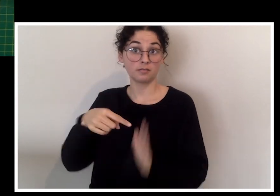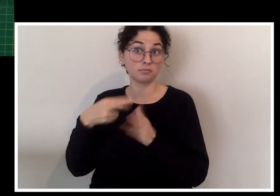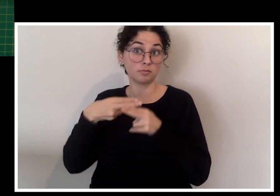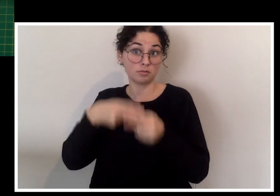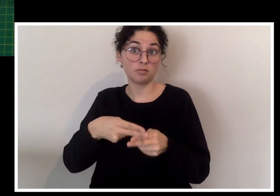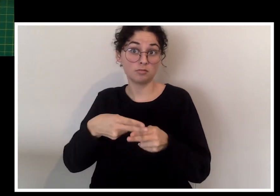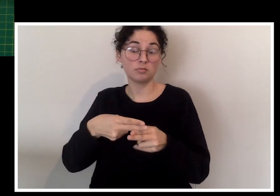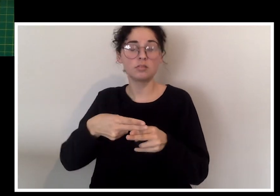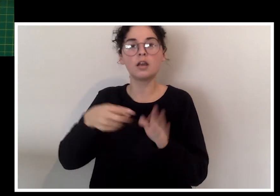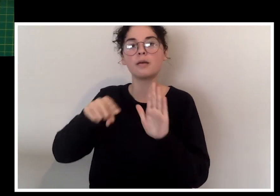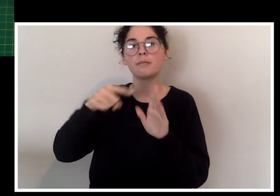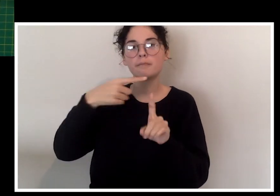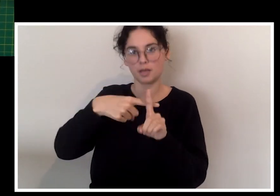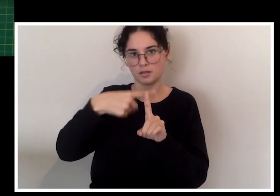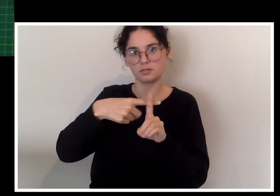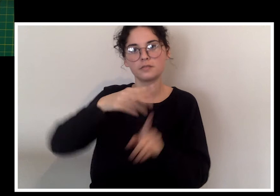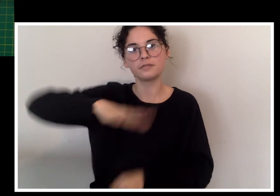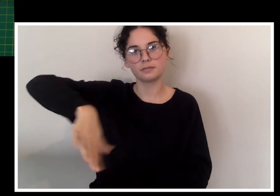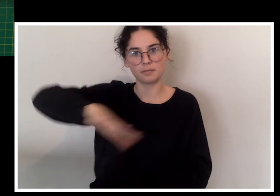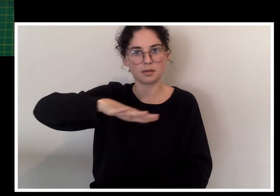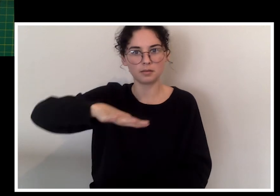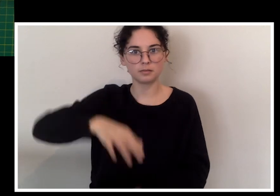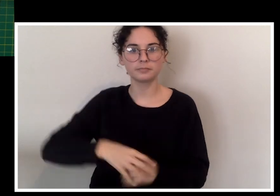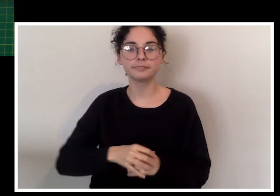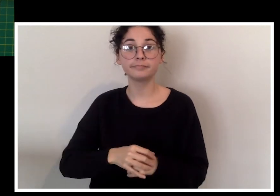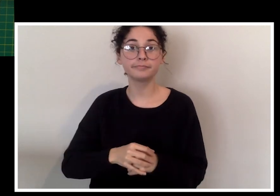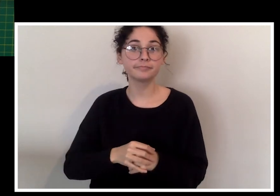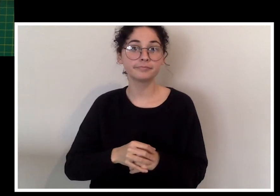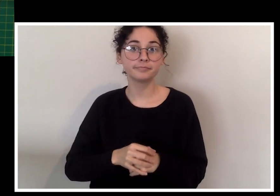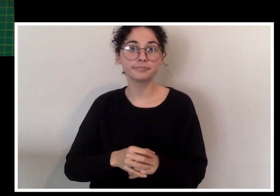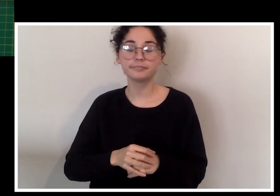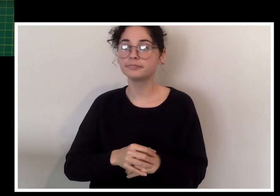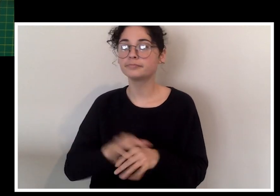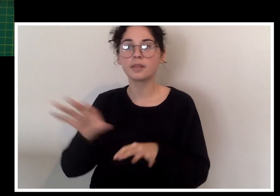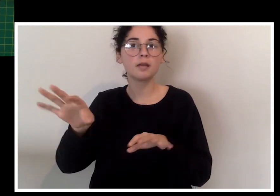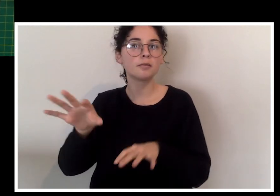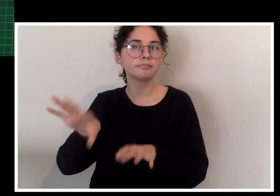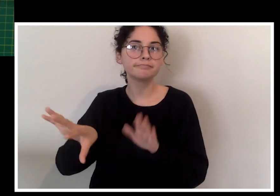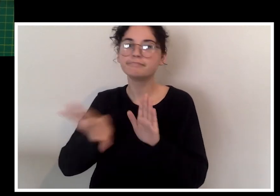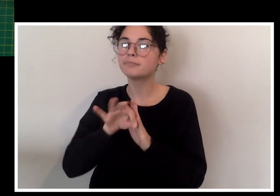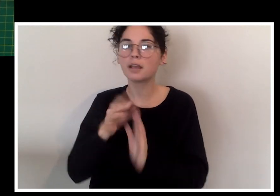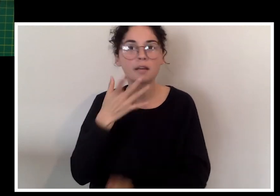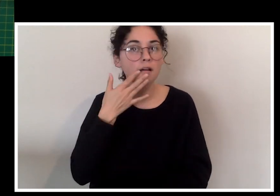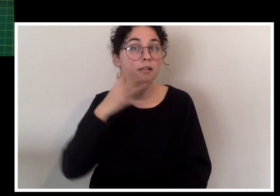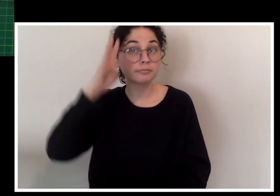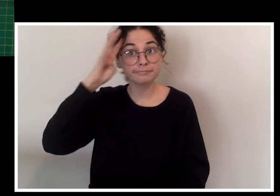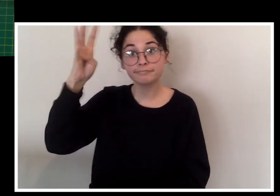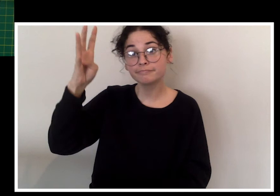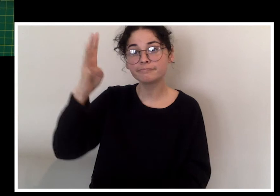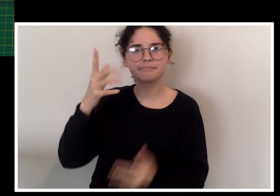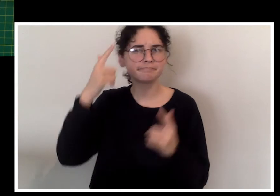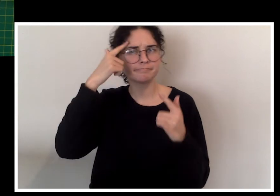can get as creative or as colorful as you want with these. I'm going to just do some wavy lines here inside.